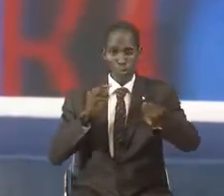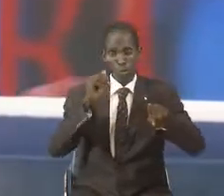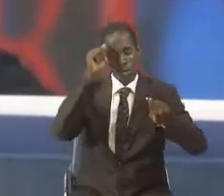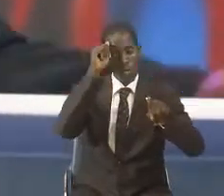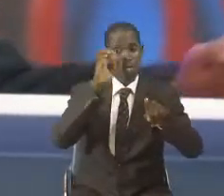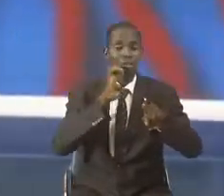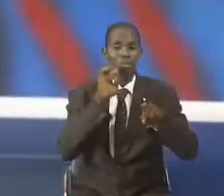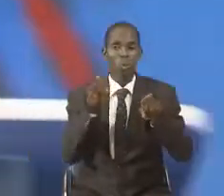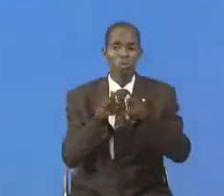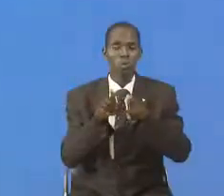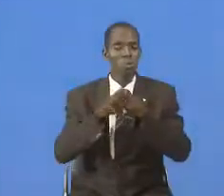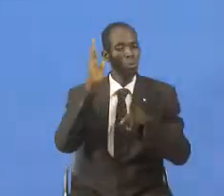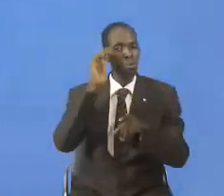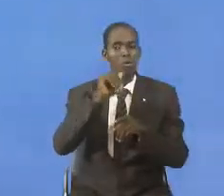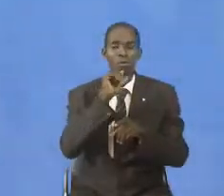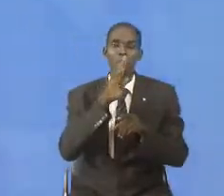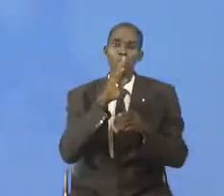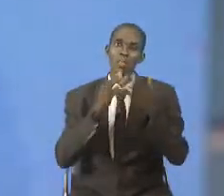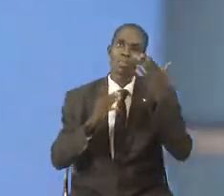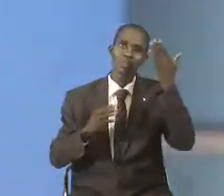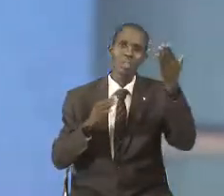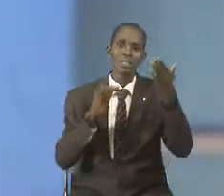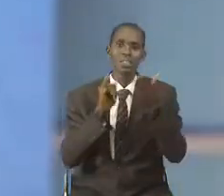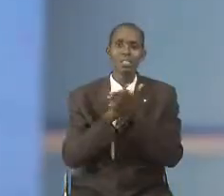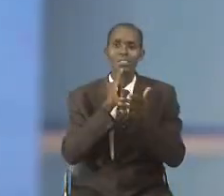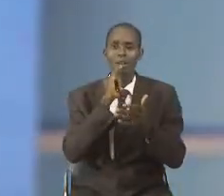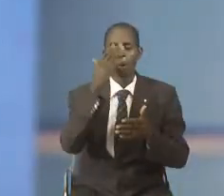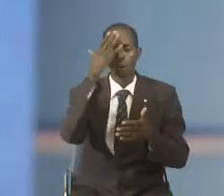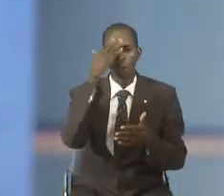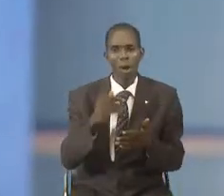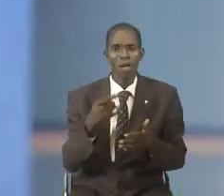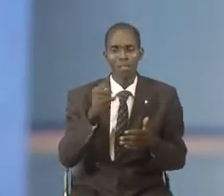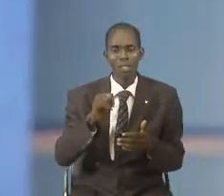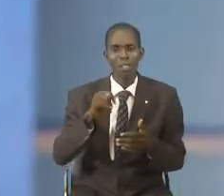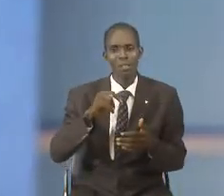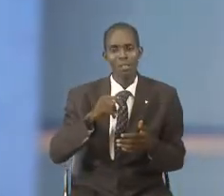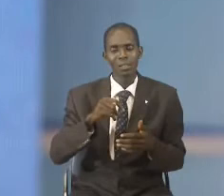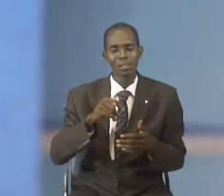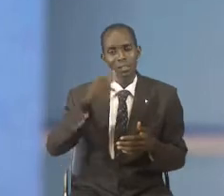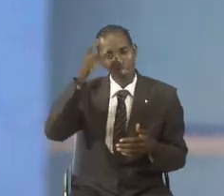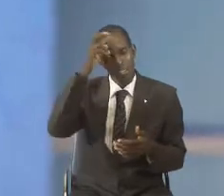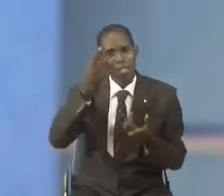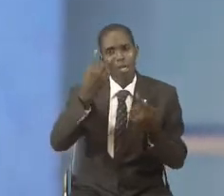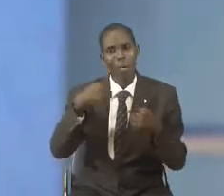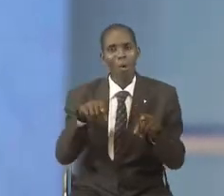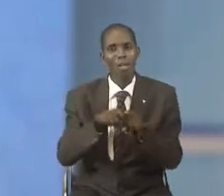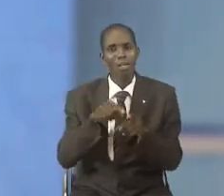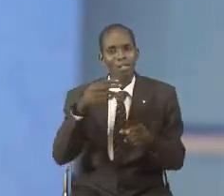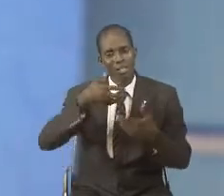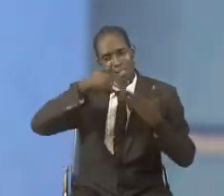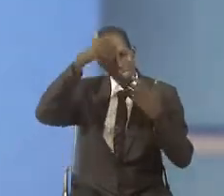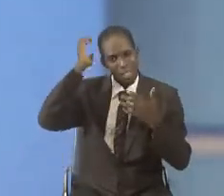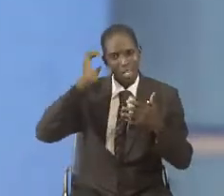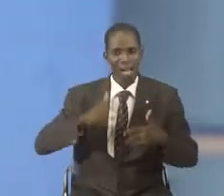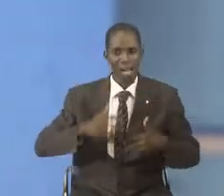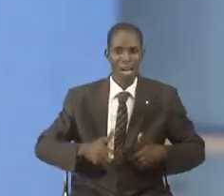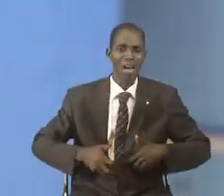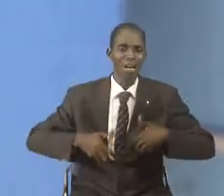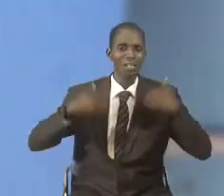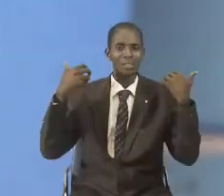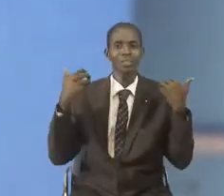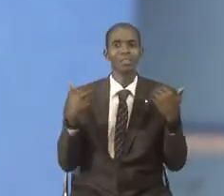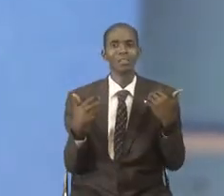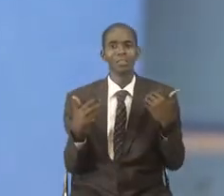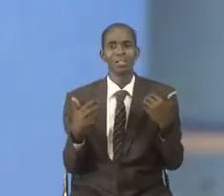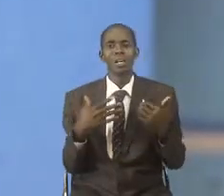there, they will not get there. That's why he came like a lion, angry that he had been driven